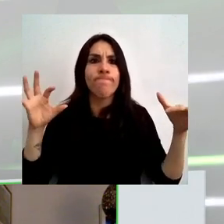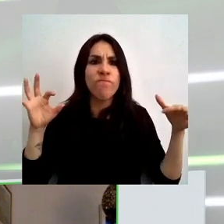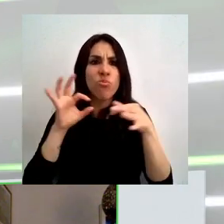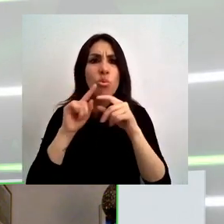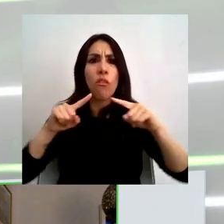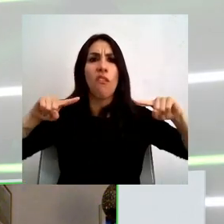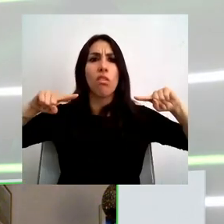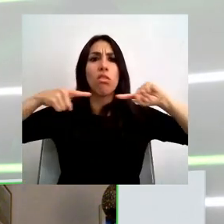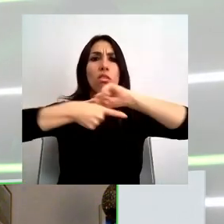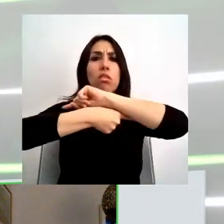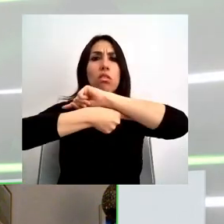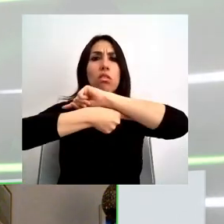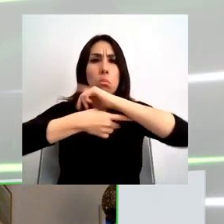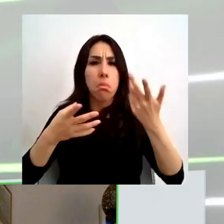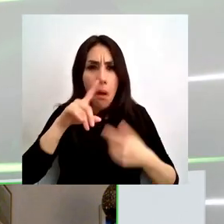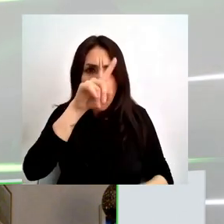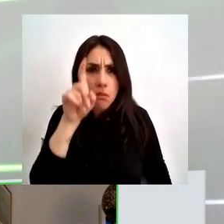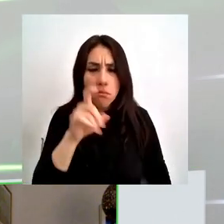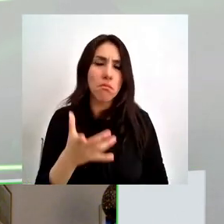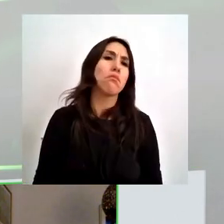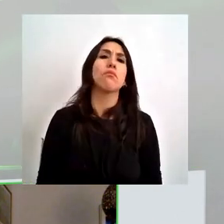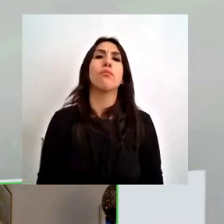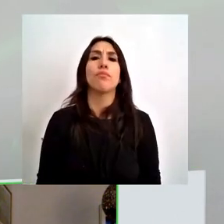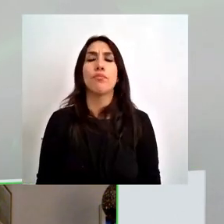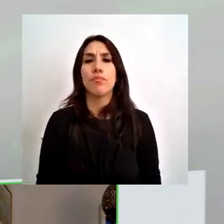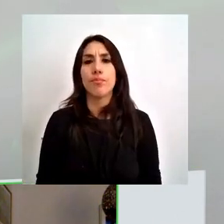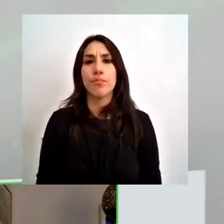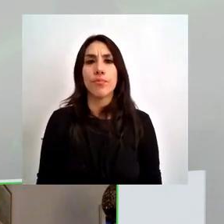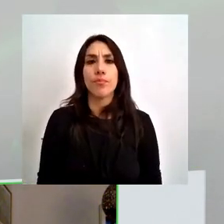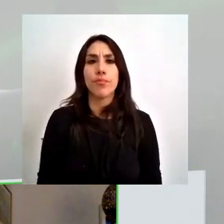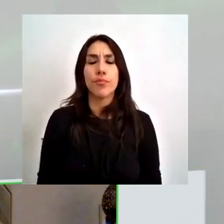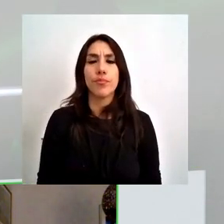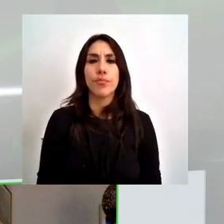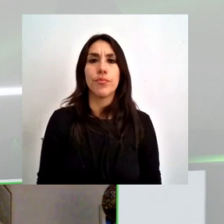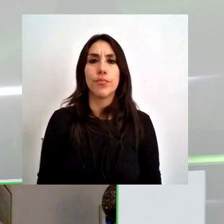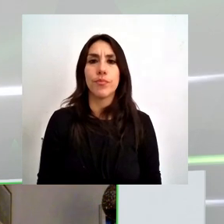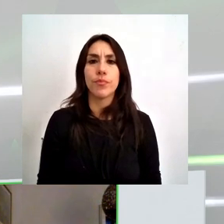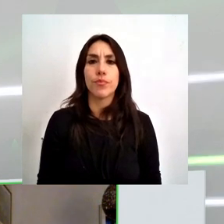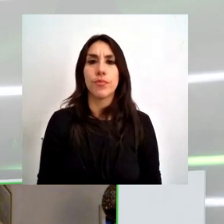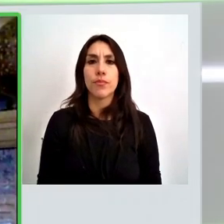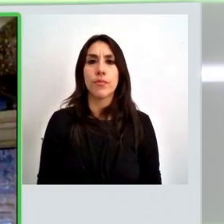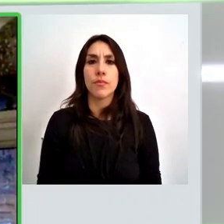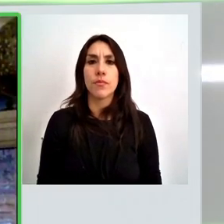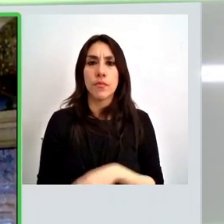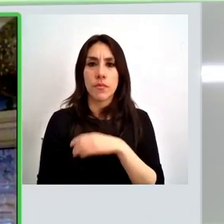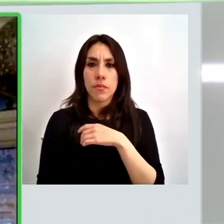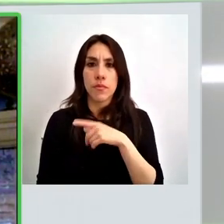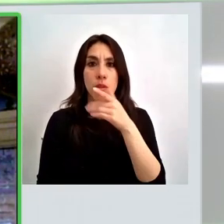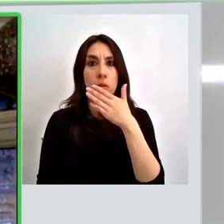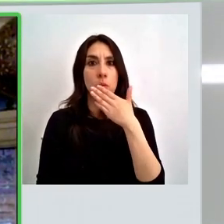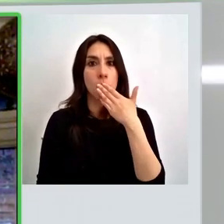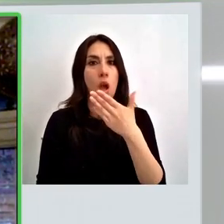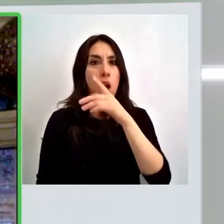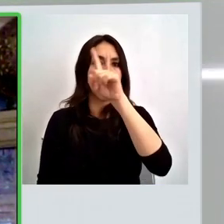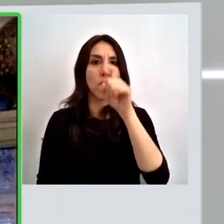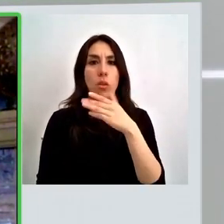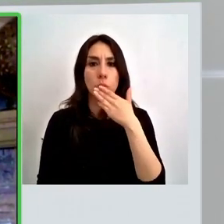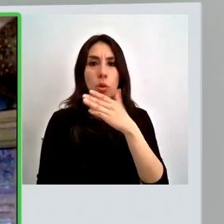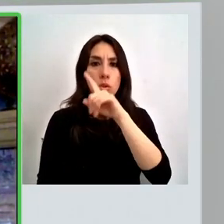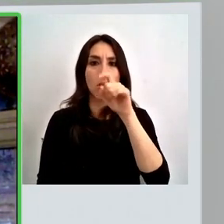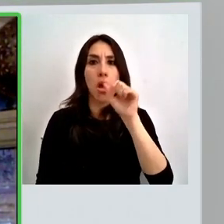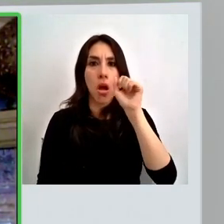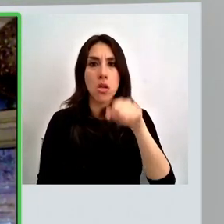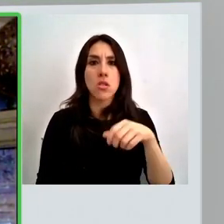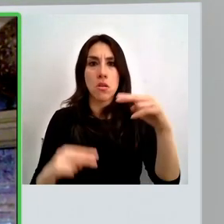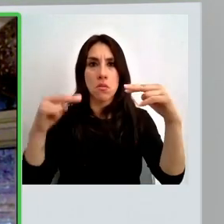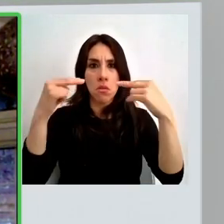It's a great question, and I hope you can hear me okay. You're giving me the thumbs up? Cool.